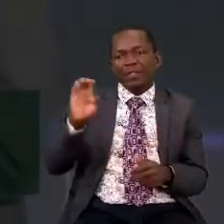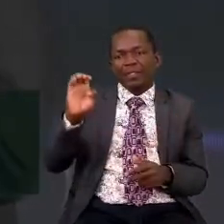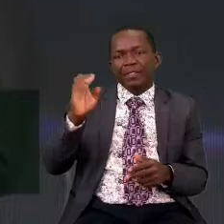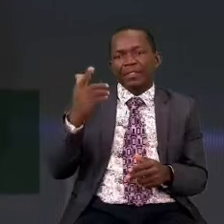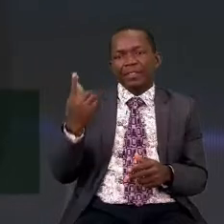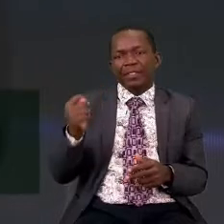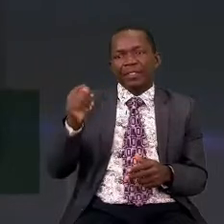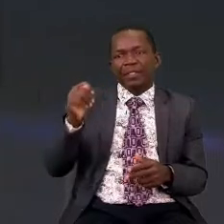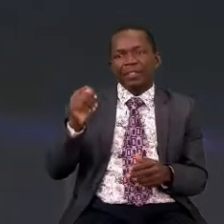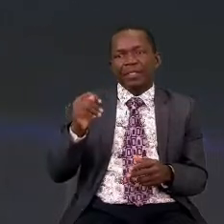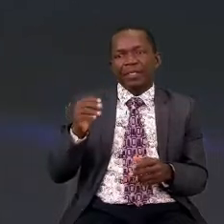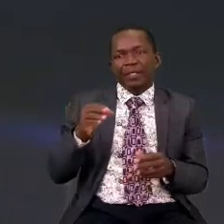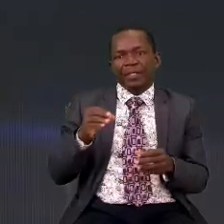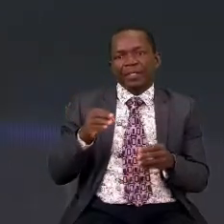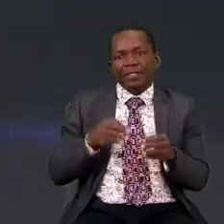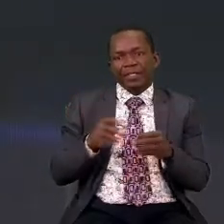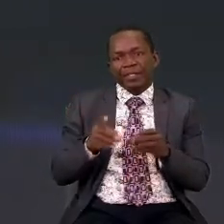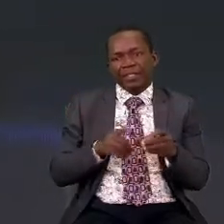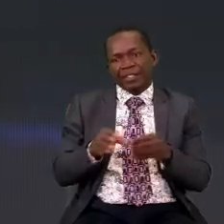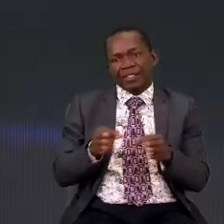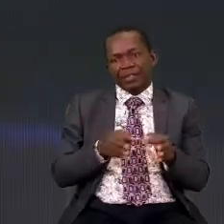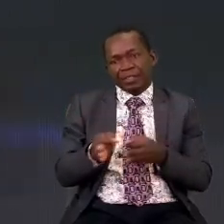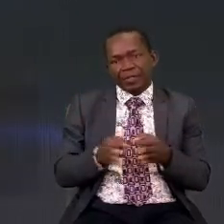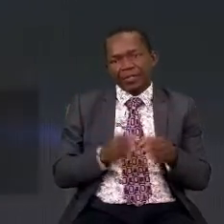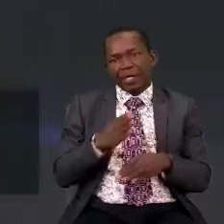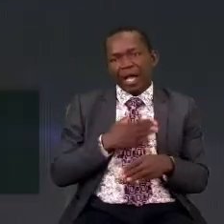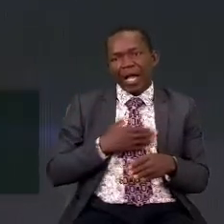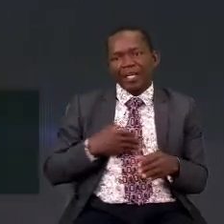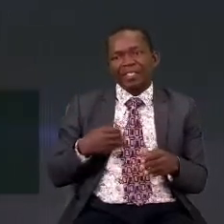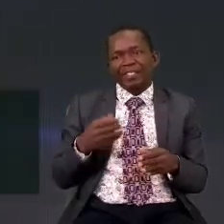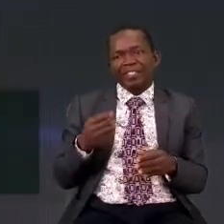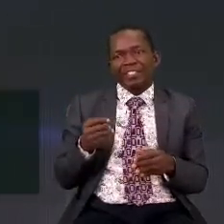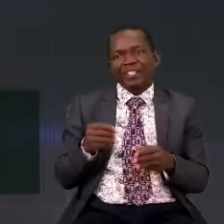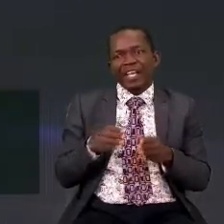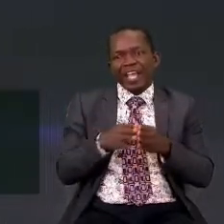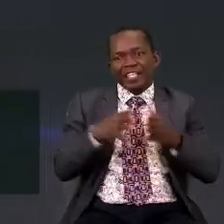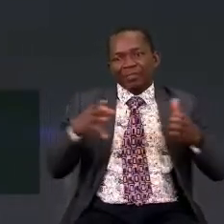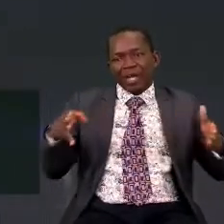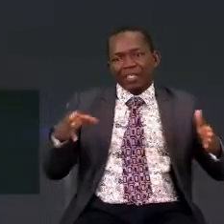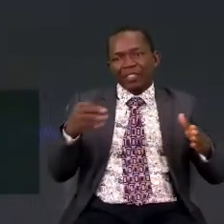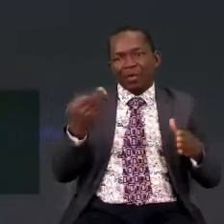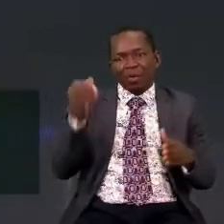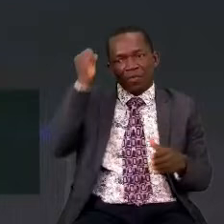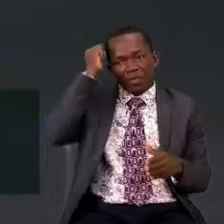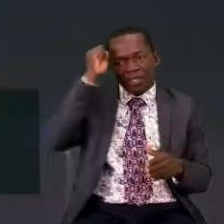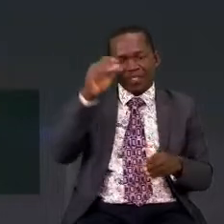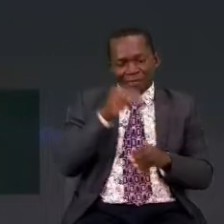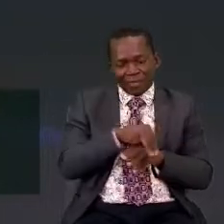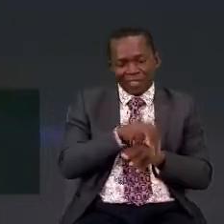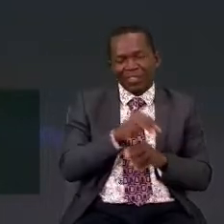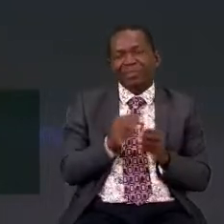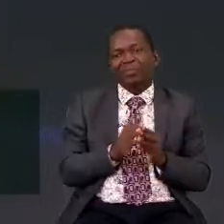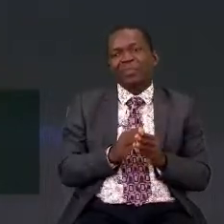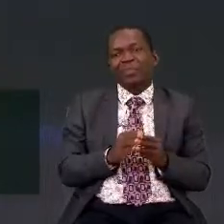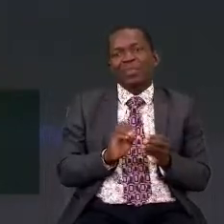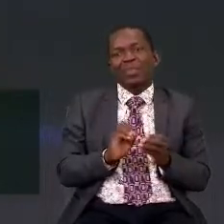number one. Number one, the departure and promotion of Moses. Look at the first part